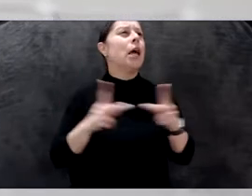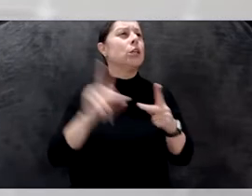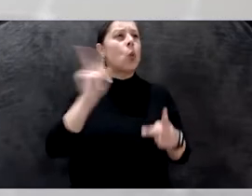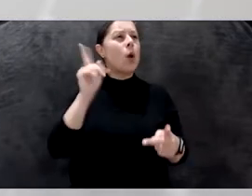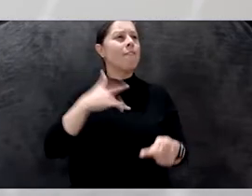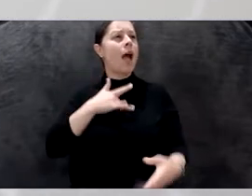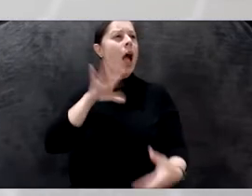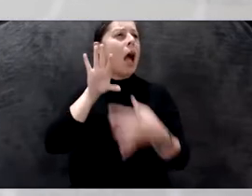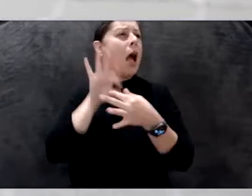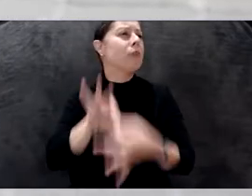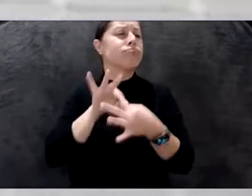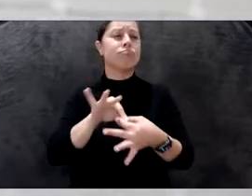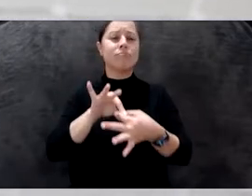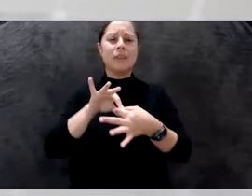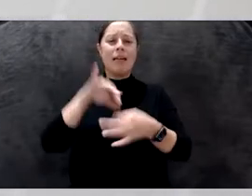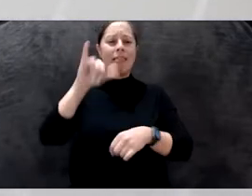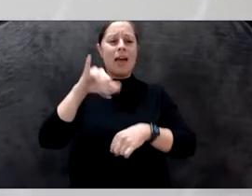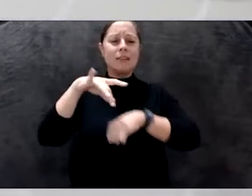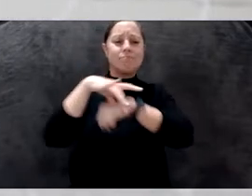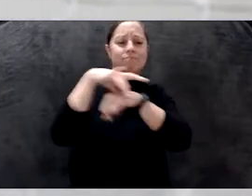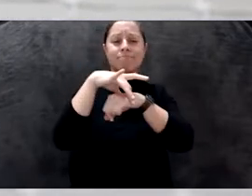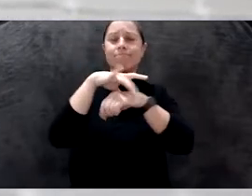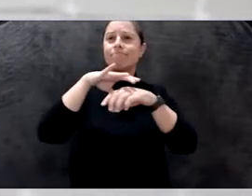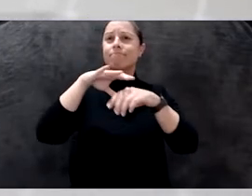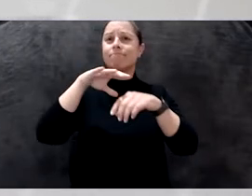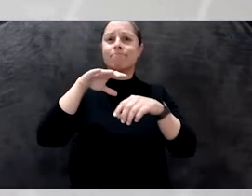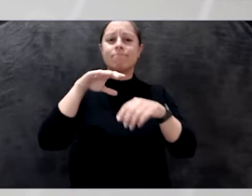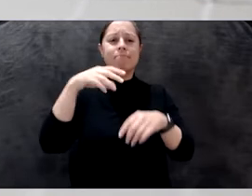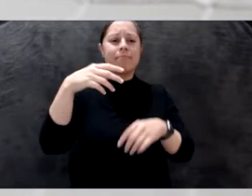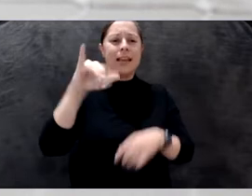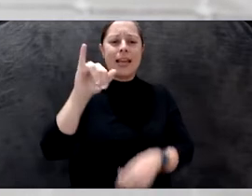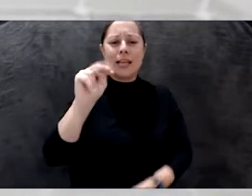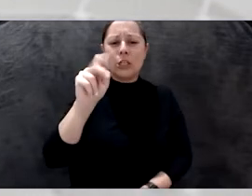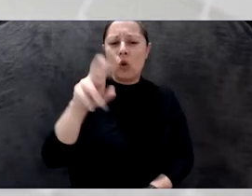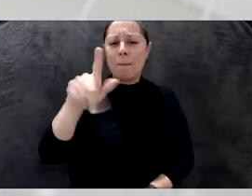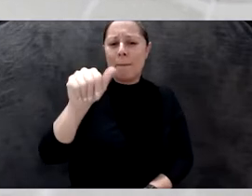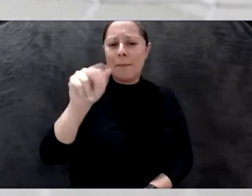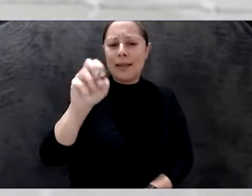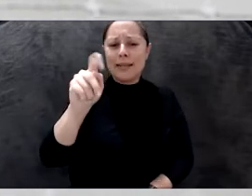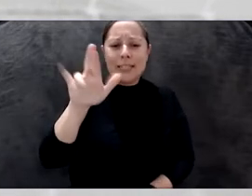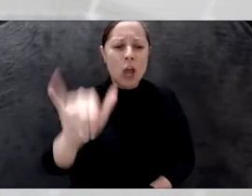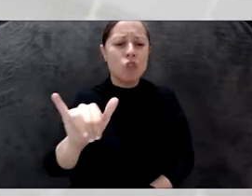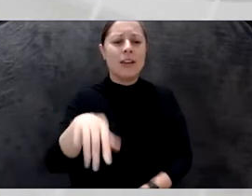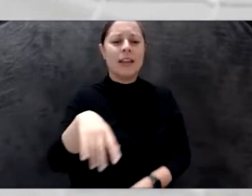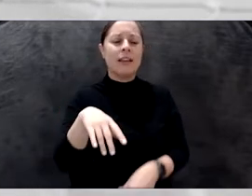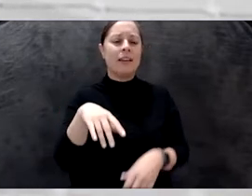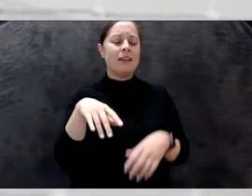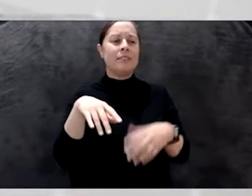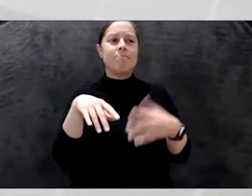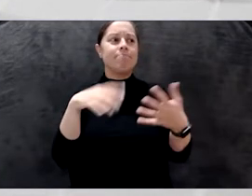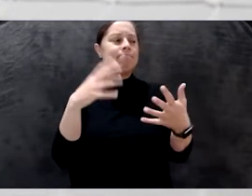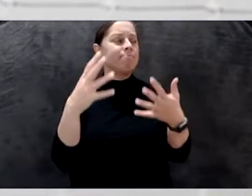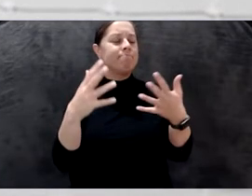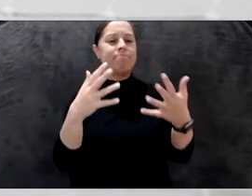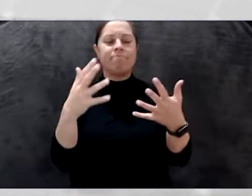of energy, you know, maybe like Pessoa, you know, a place for, to forget